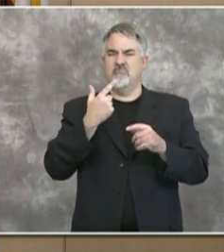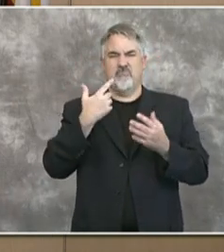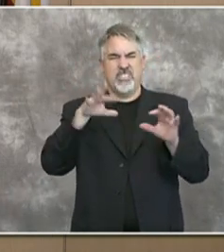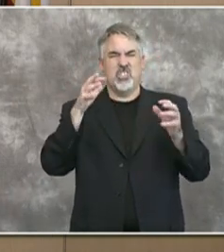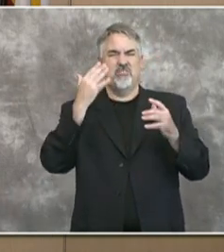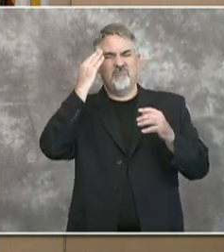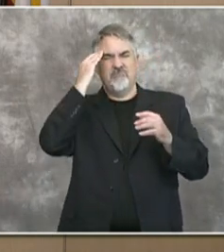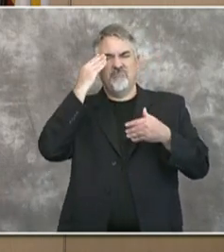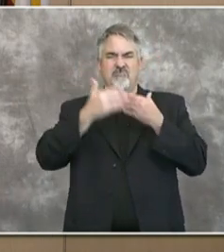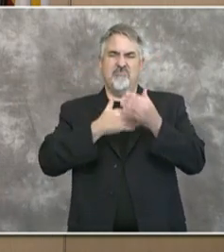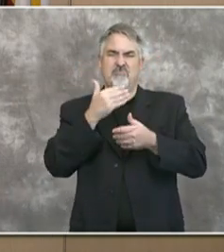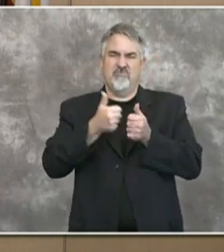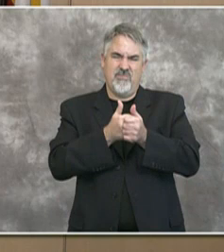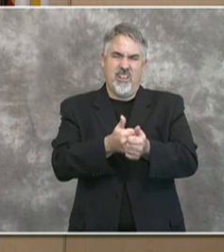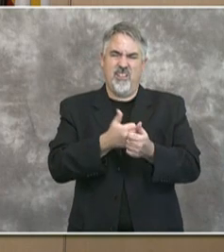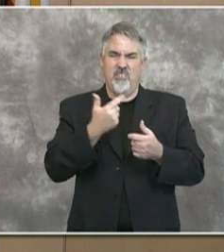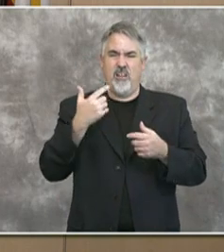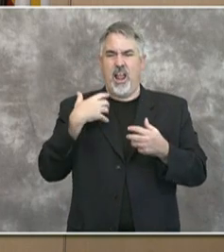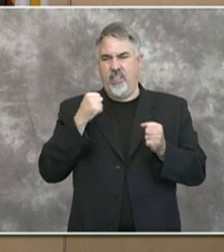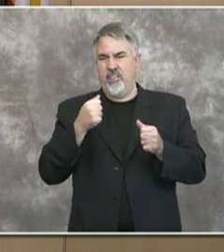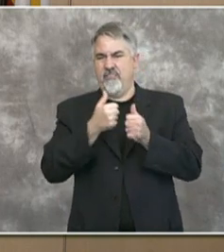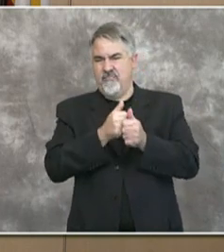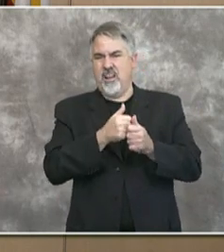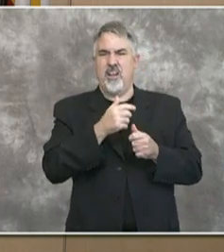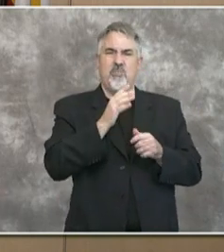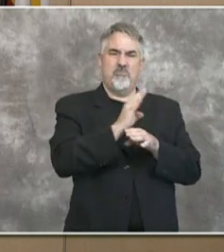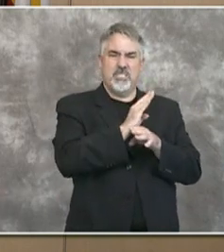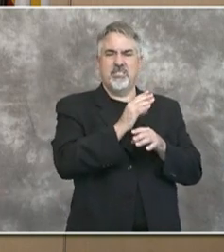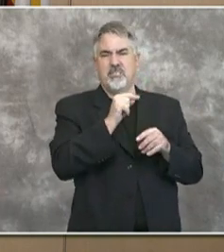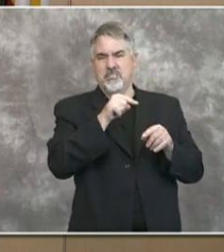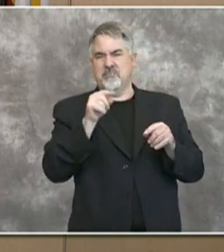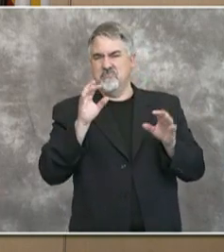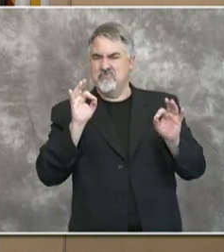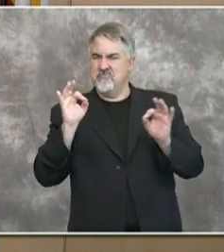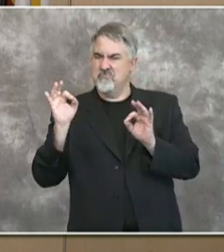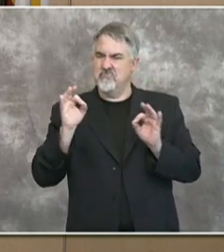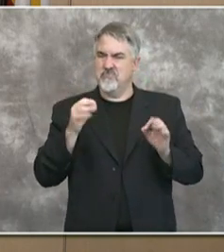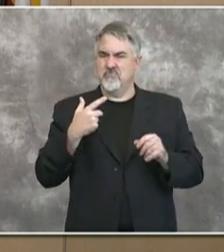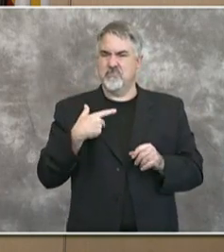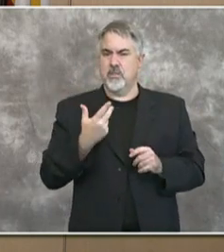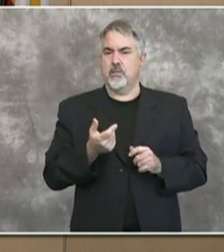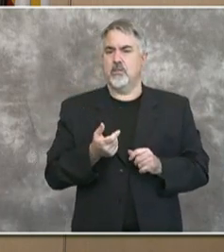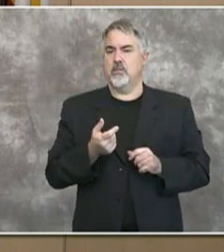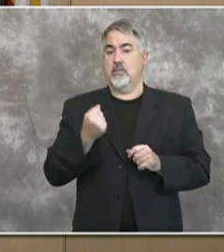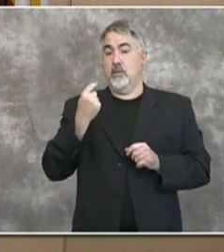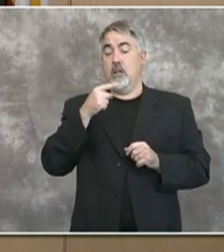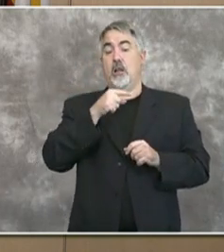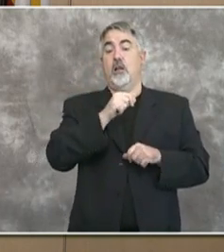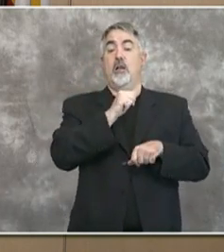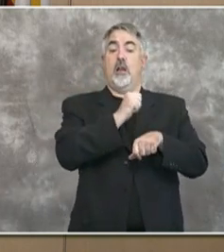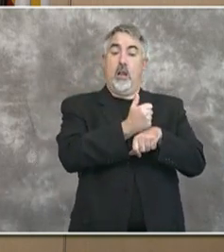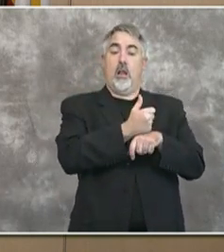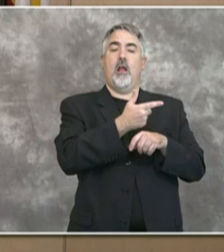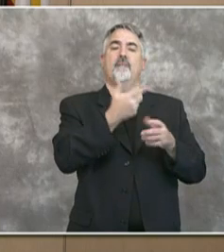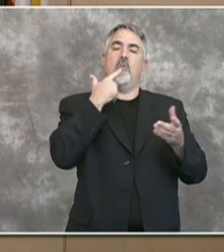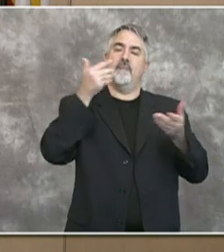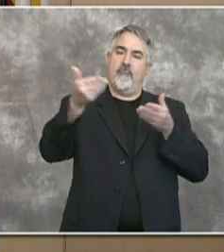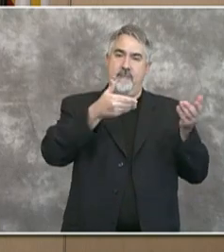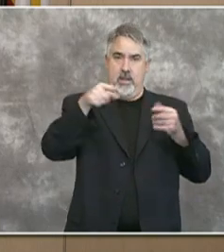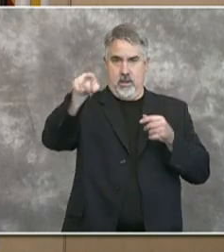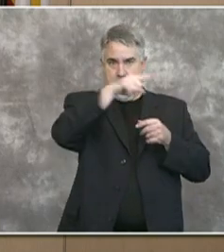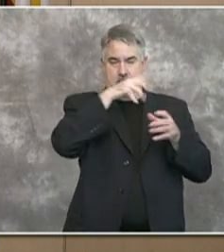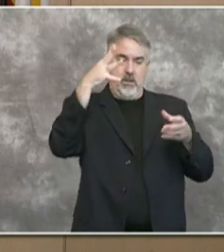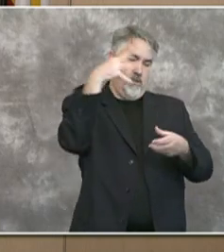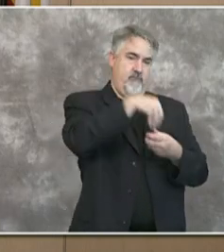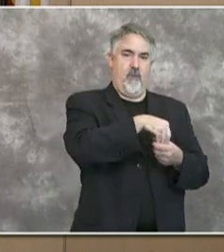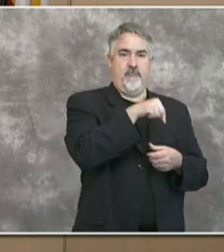Centers of San Diego, as well as the commercial laboratories. Those are the entities that have been invited, and we have been